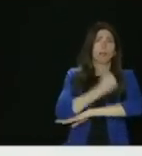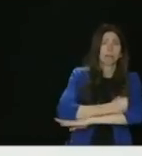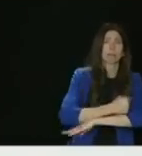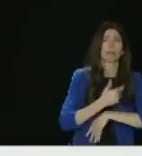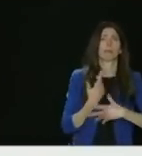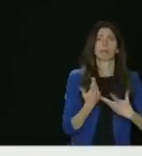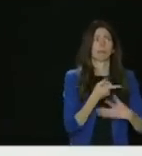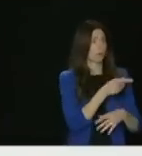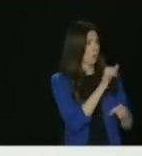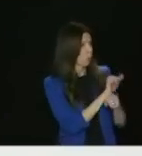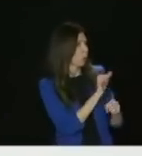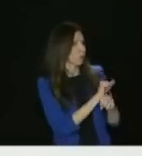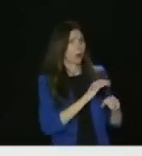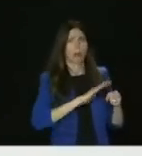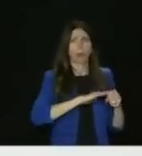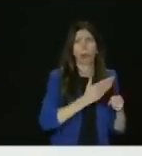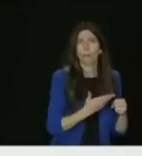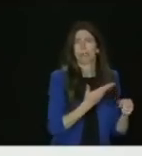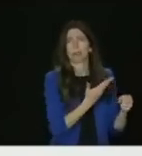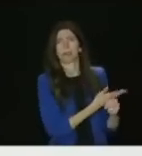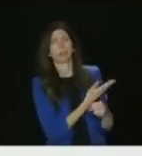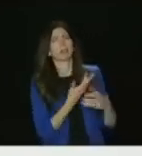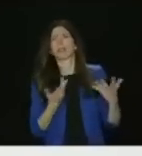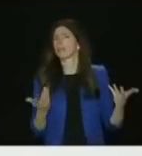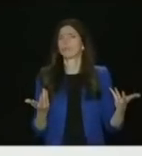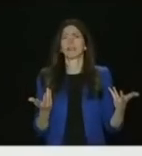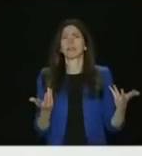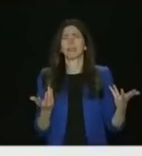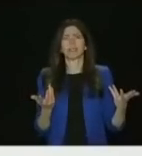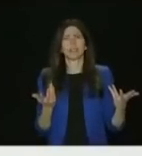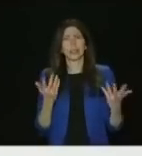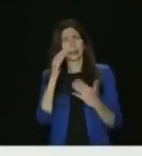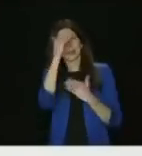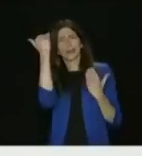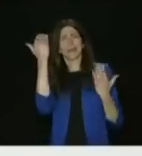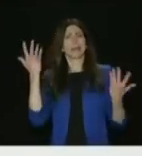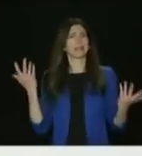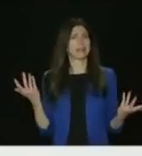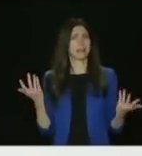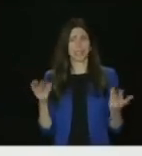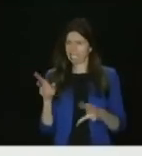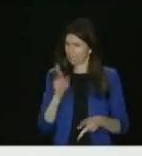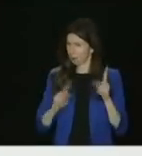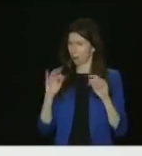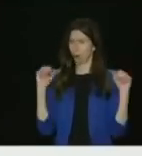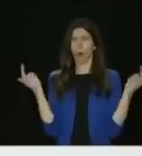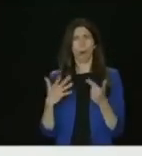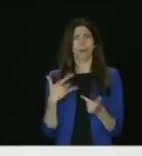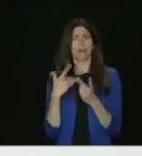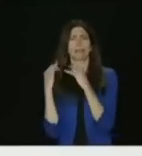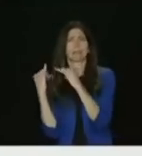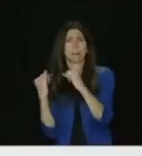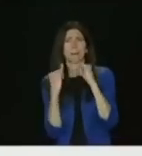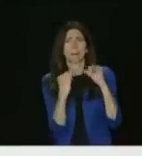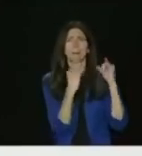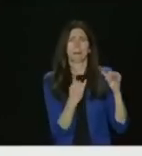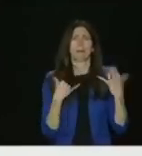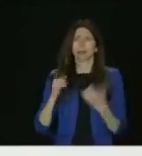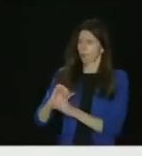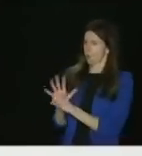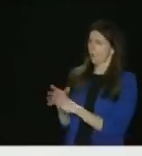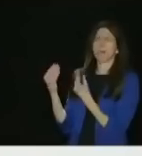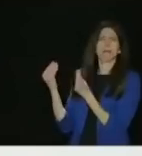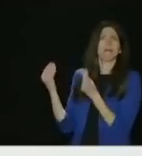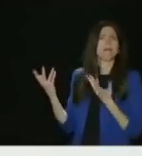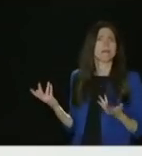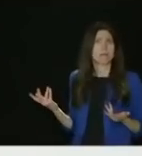to be over. They're exhausted. We're all exhausted. We're all frustrated by the pandemic. But